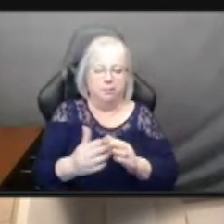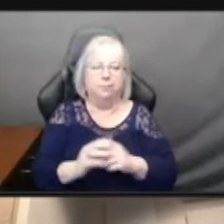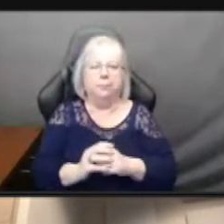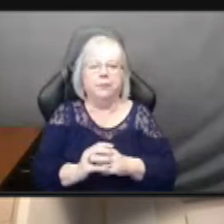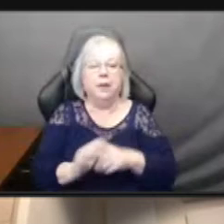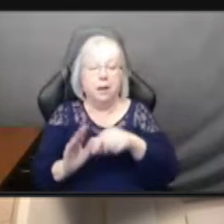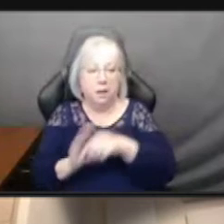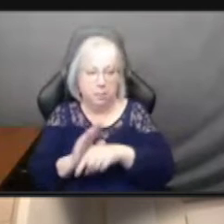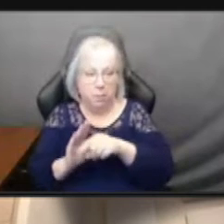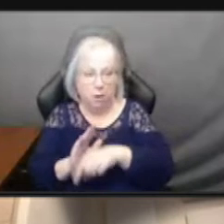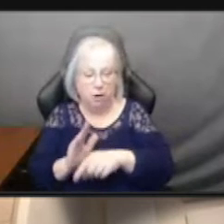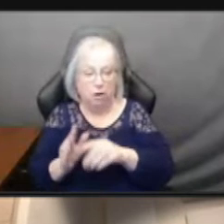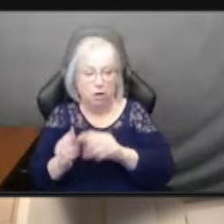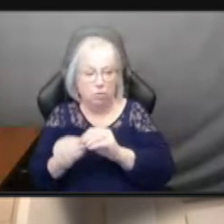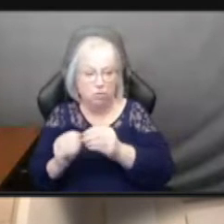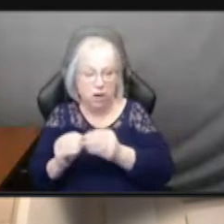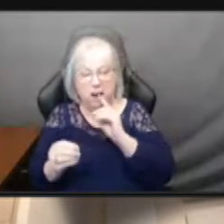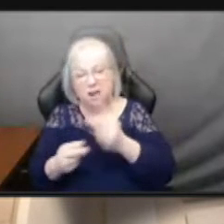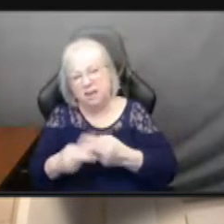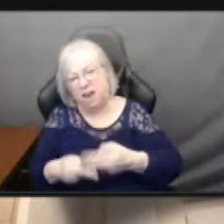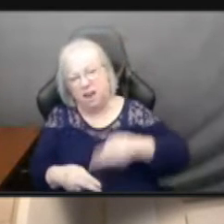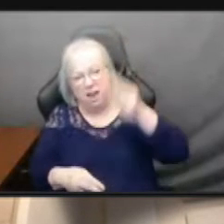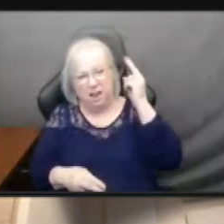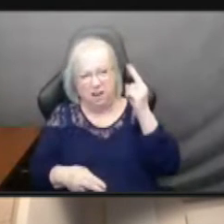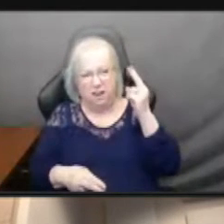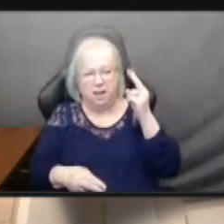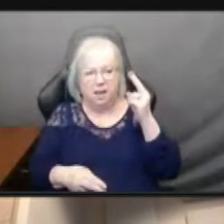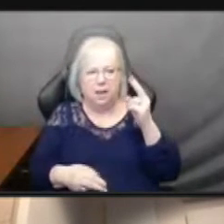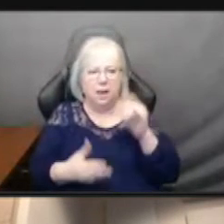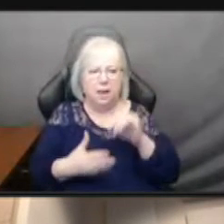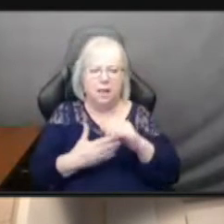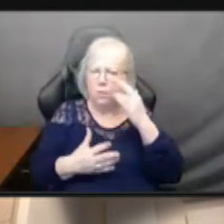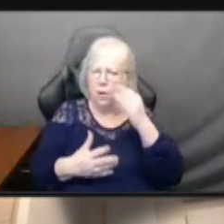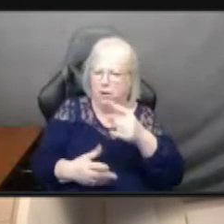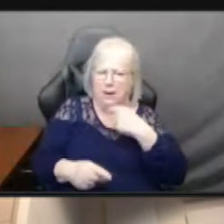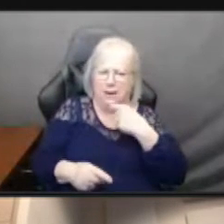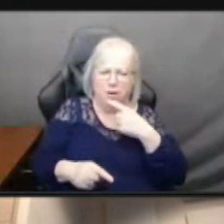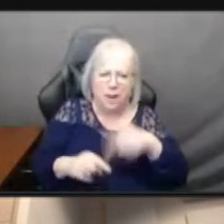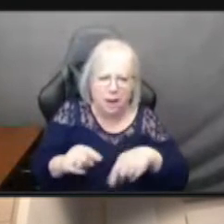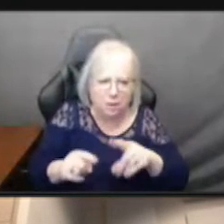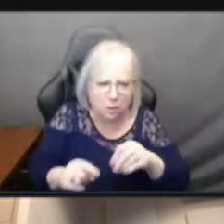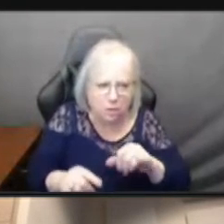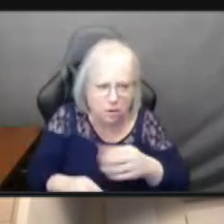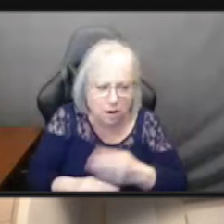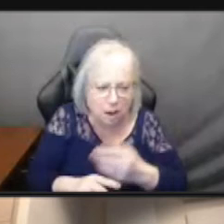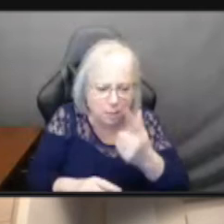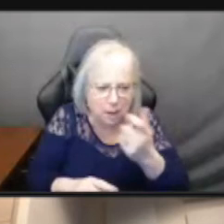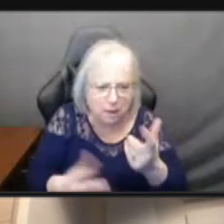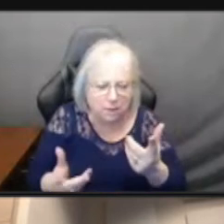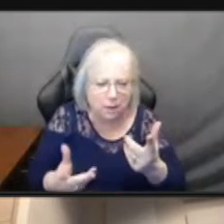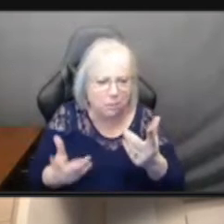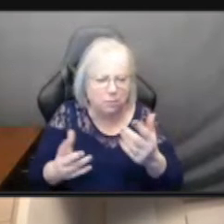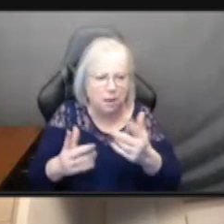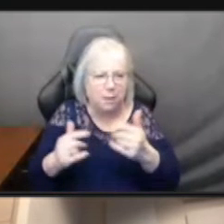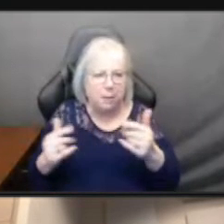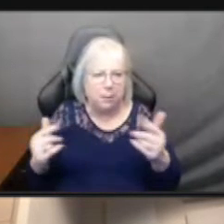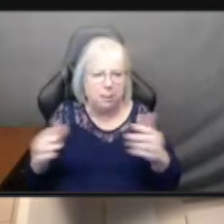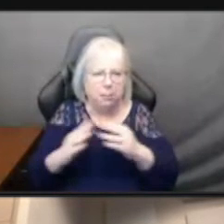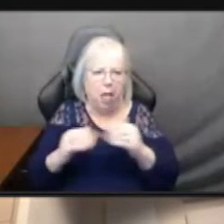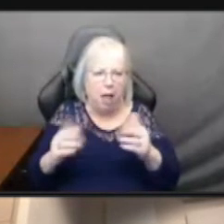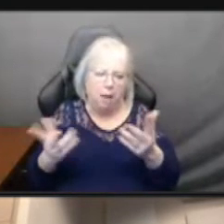high. That's what all this is about. That's why you say he can't do his job, because of this. Help him. That's your